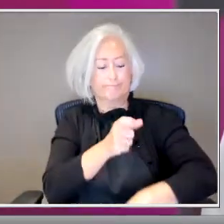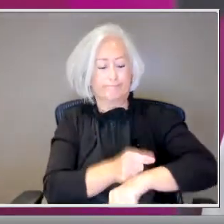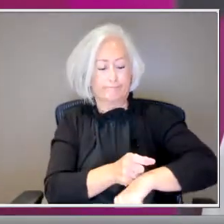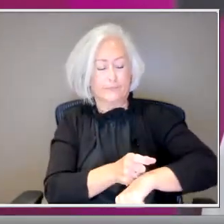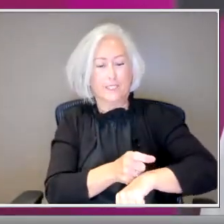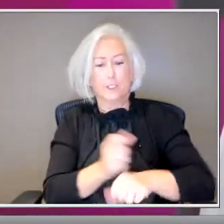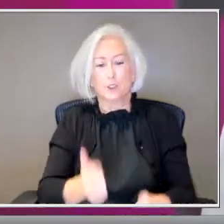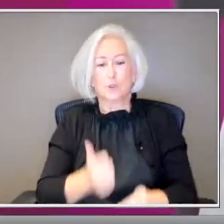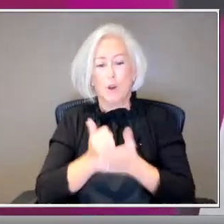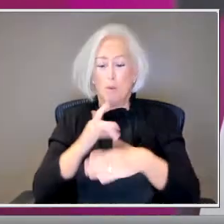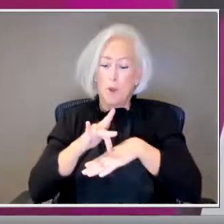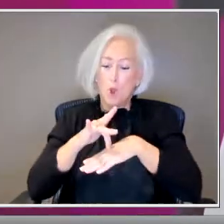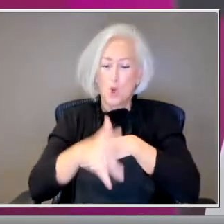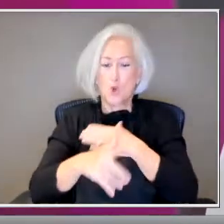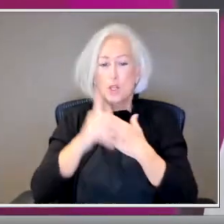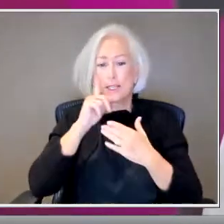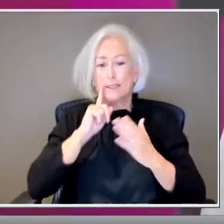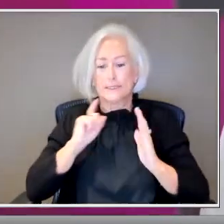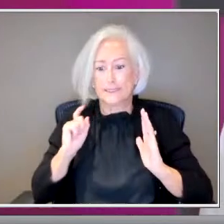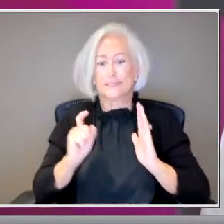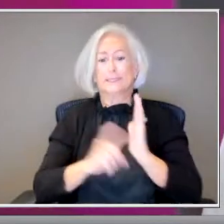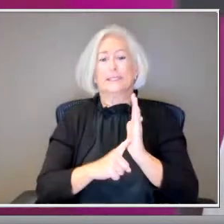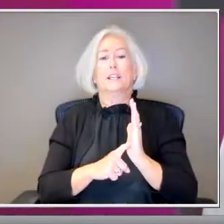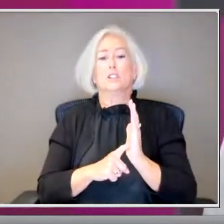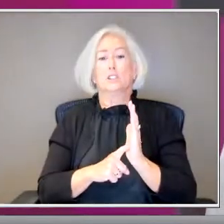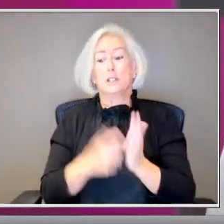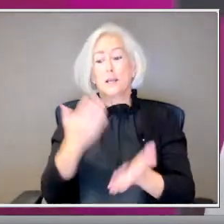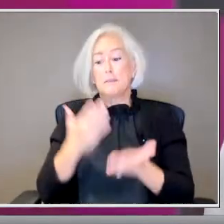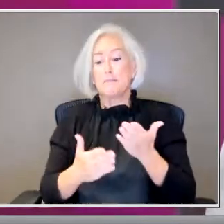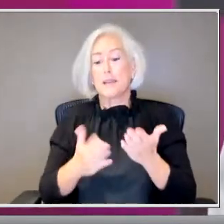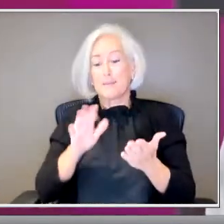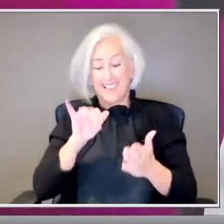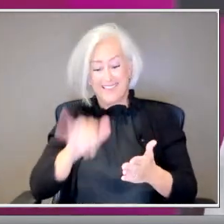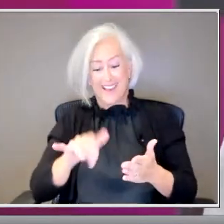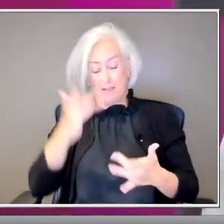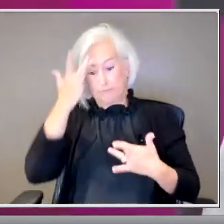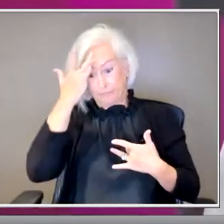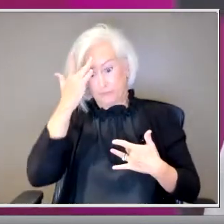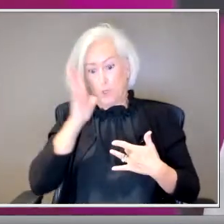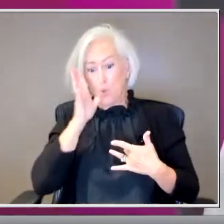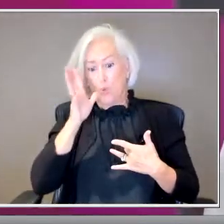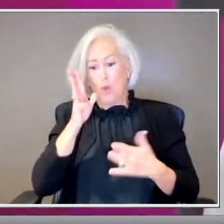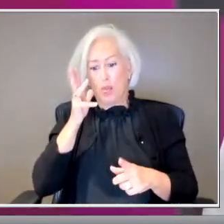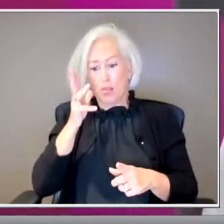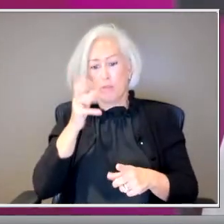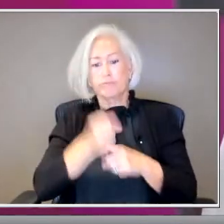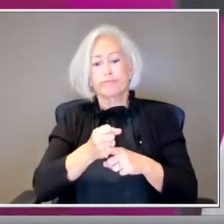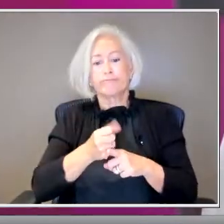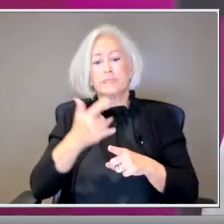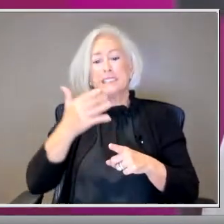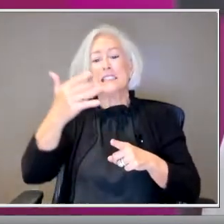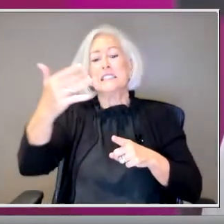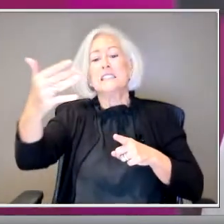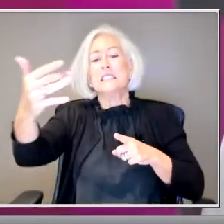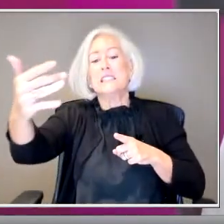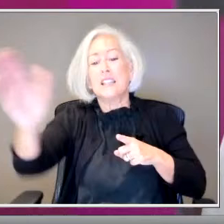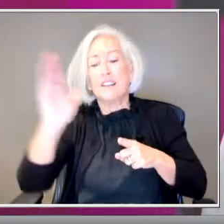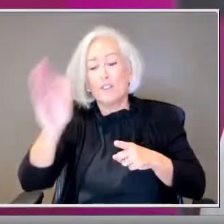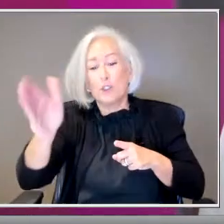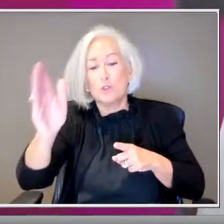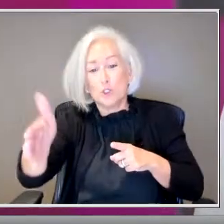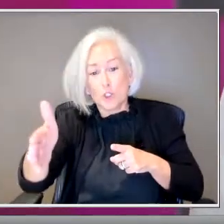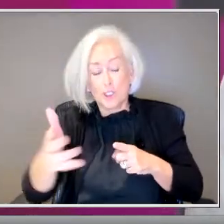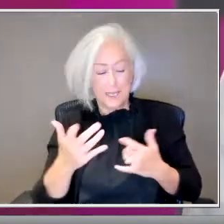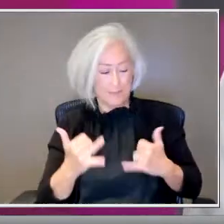maybe would have taken years to diagnose previously, and people are getting an alert from their watch and following up and getting the necessary care.